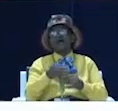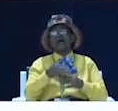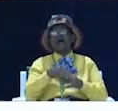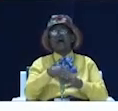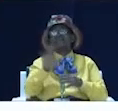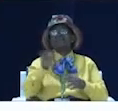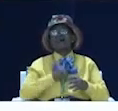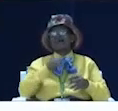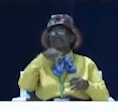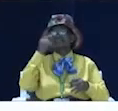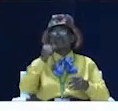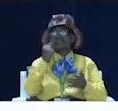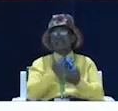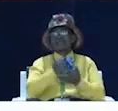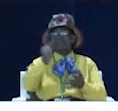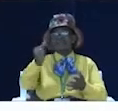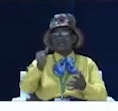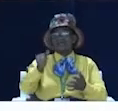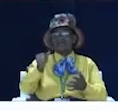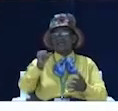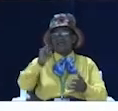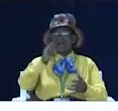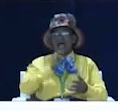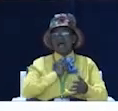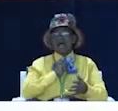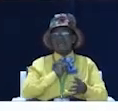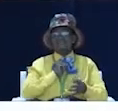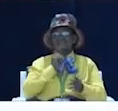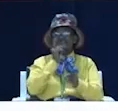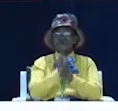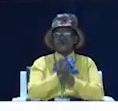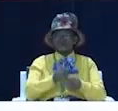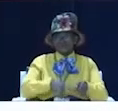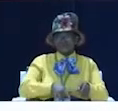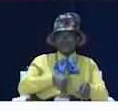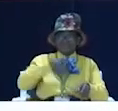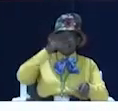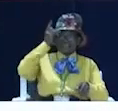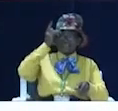I just felt something saying, run to the toilet.